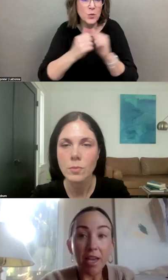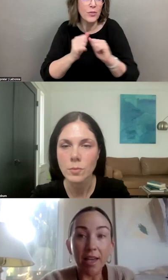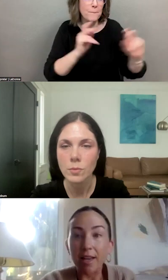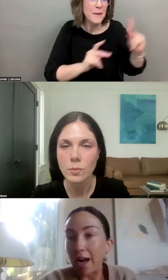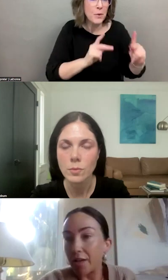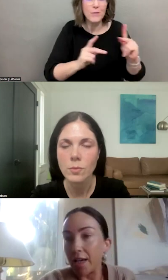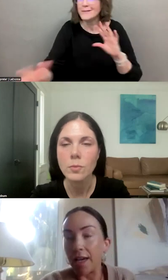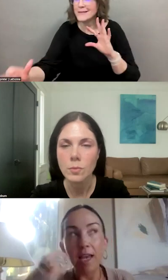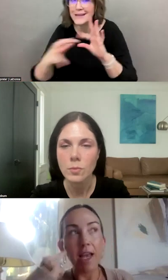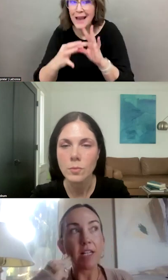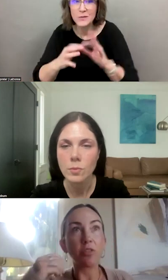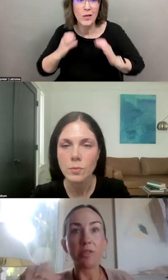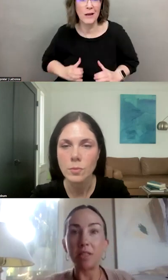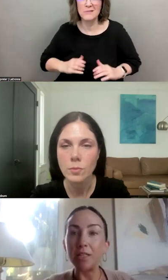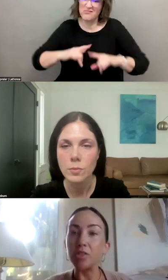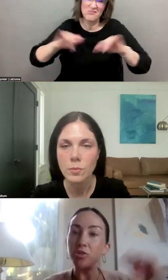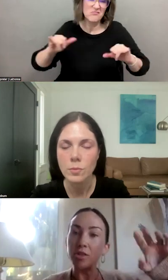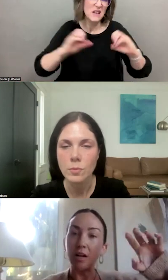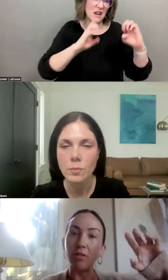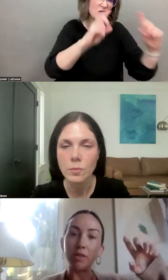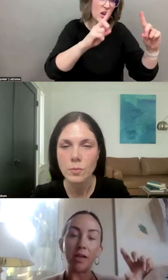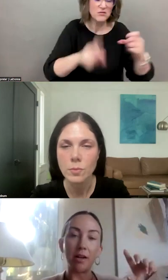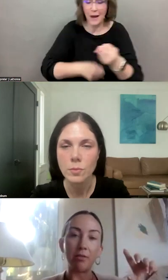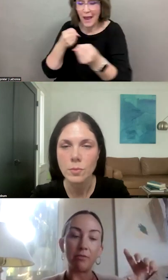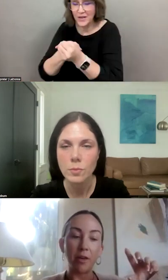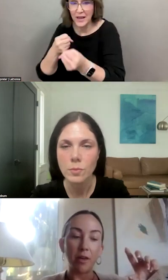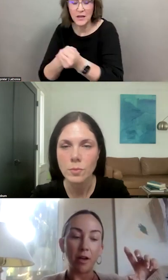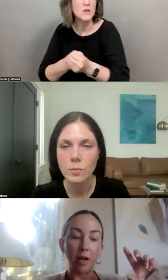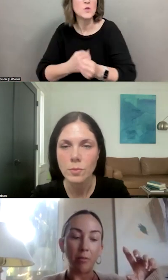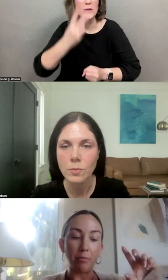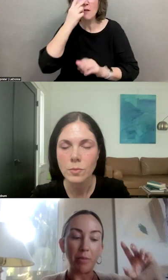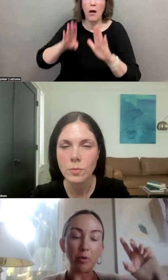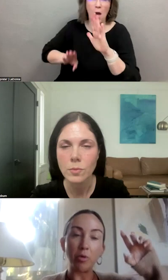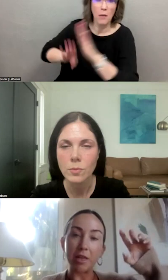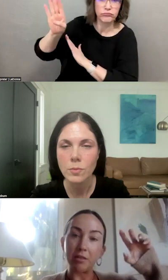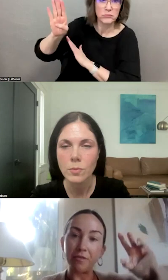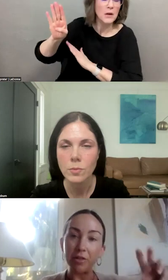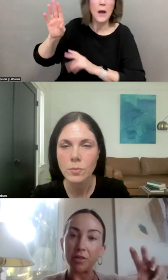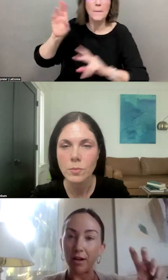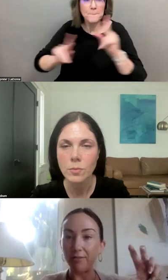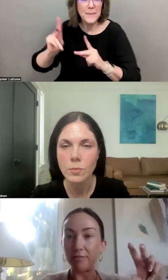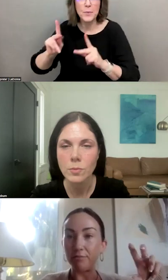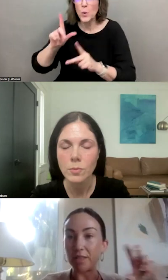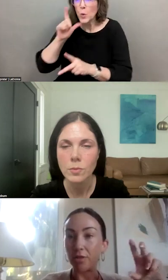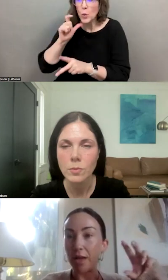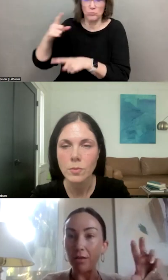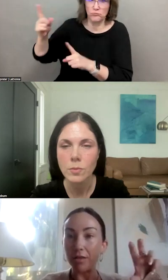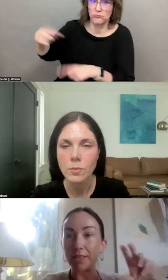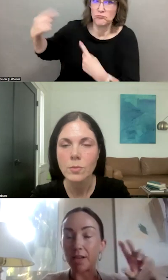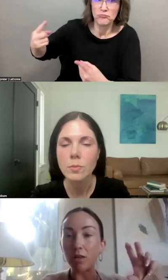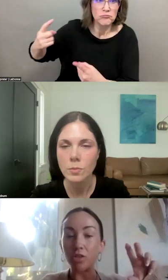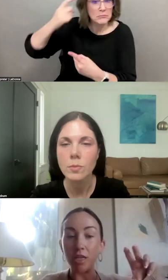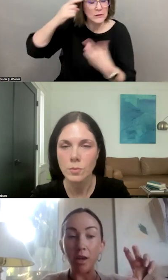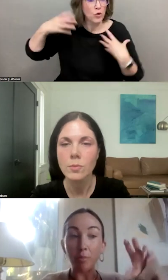to educate and advocate. And so there was an insurgence not only of people who were in the field of mental health